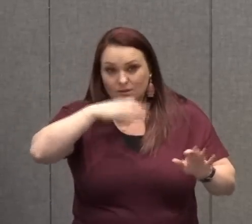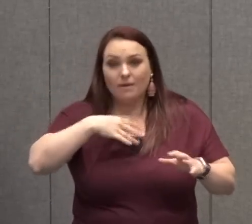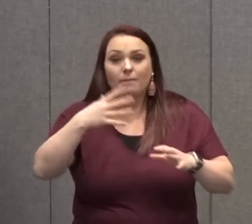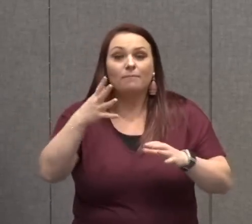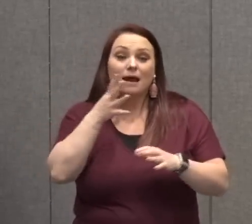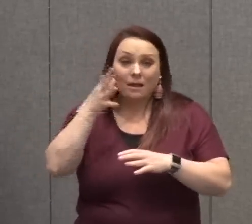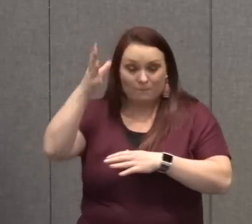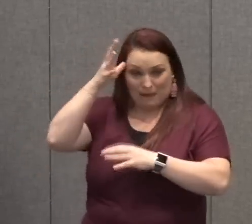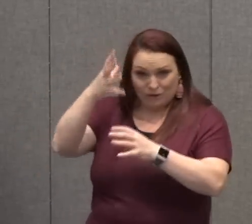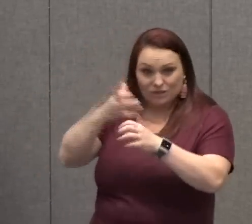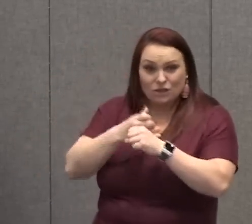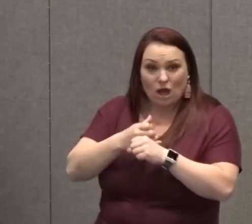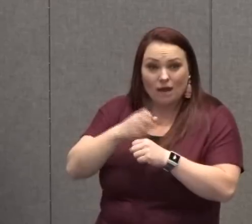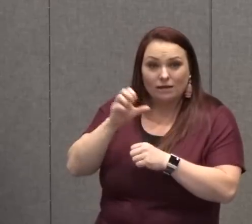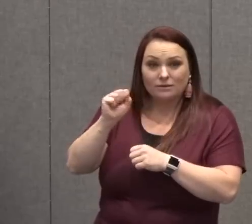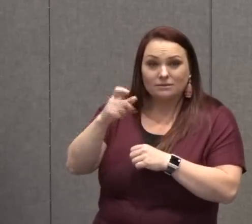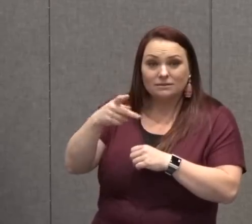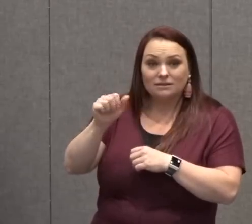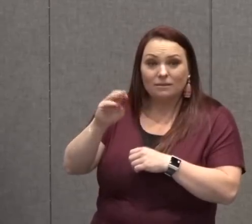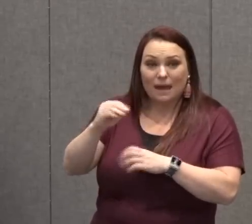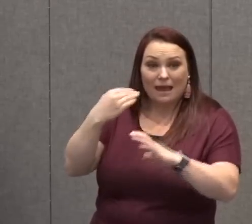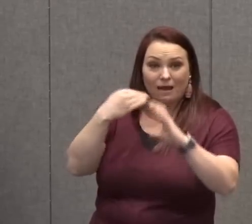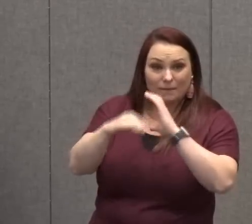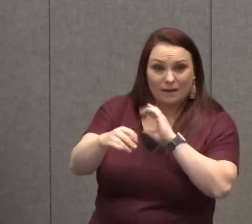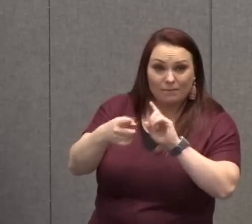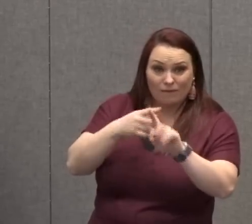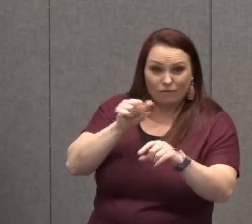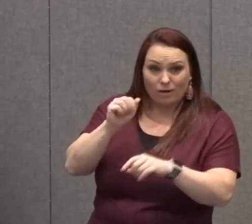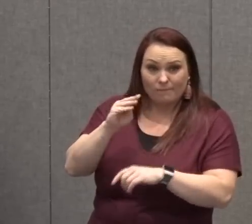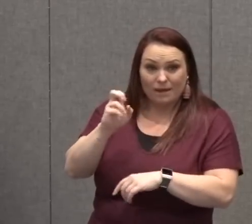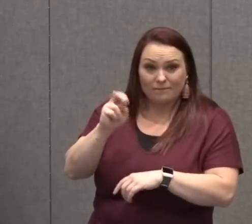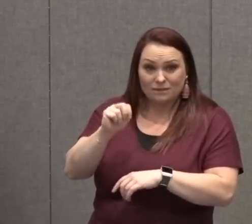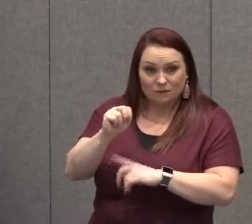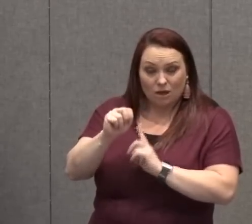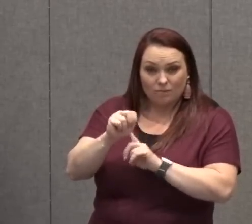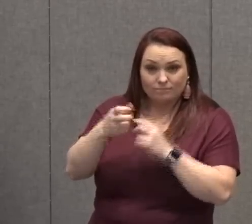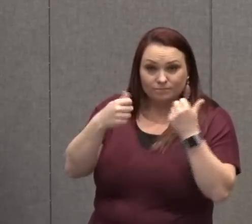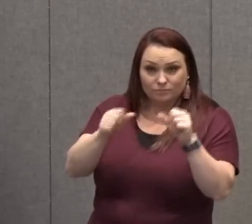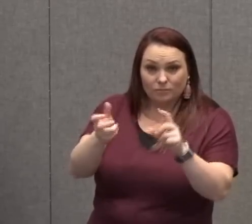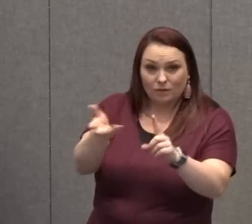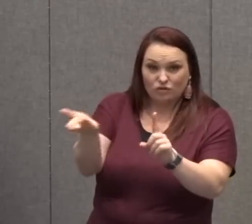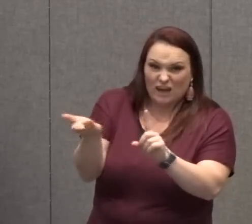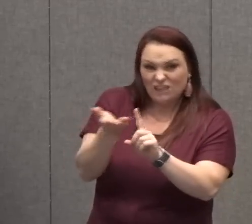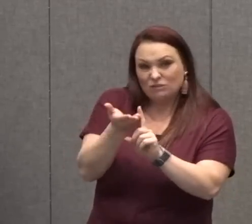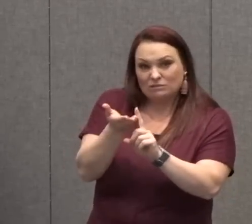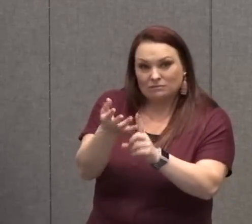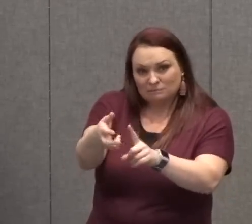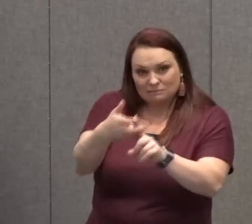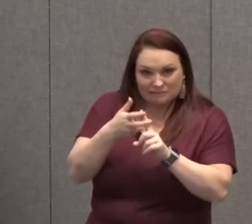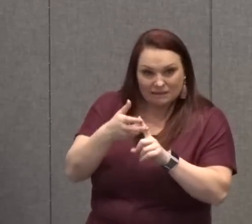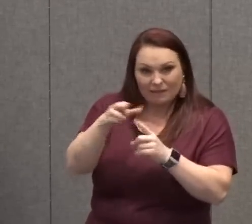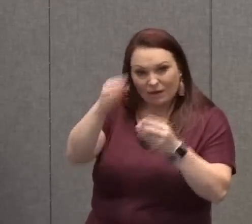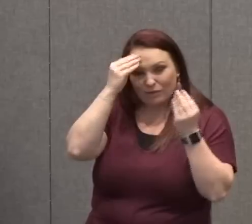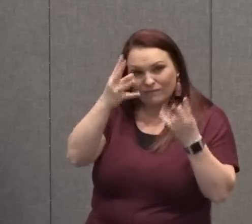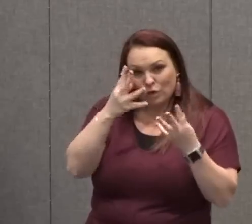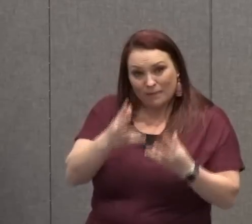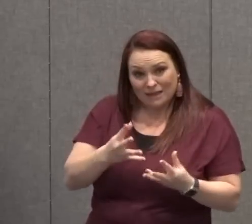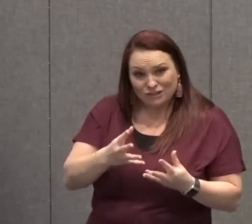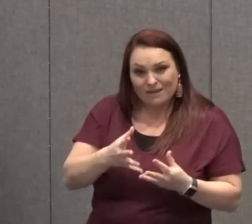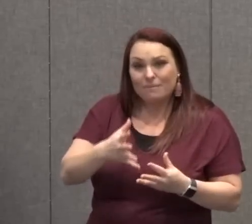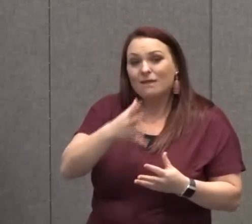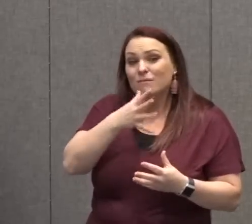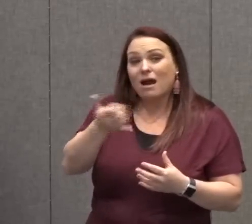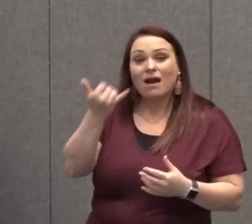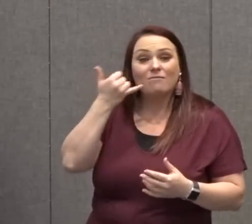email from Amazon oh saying that trying to get their information and my mother